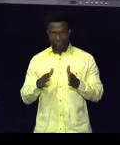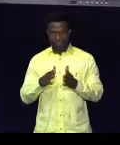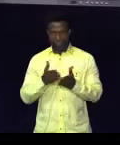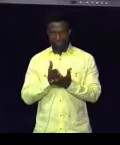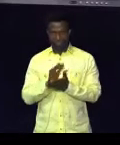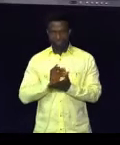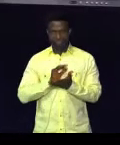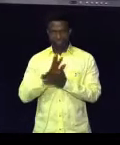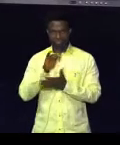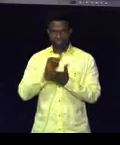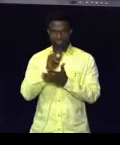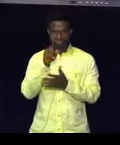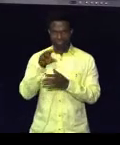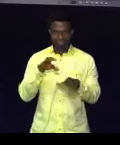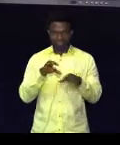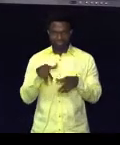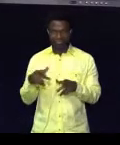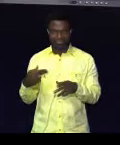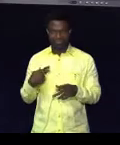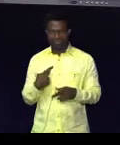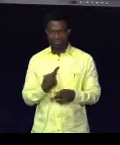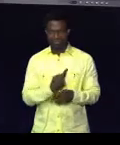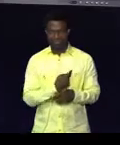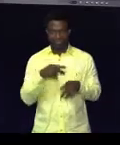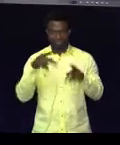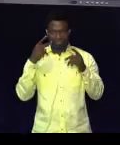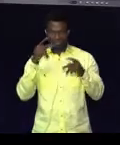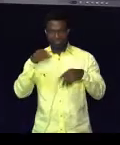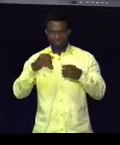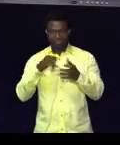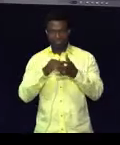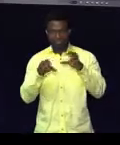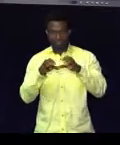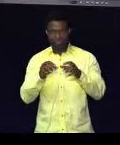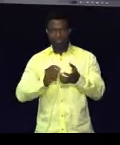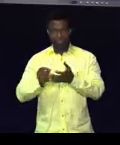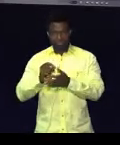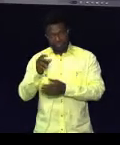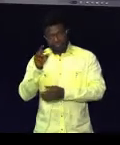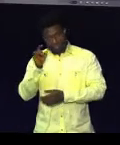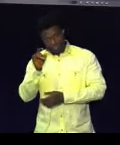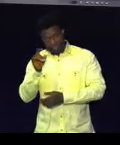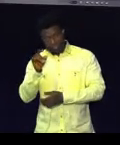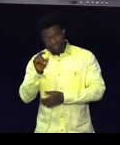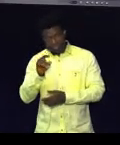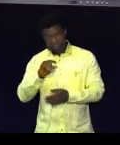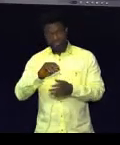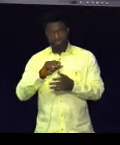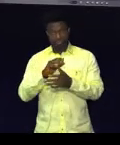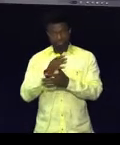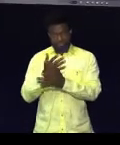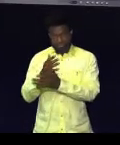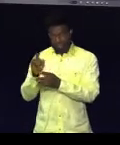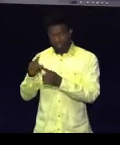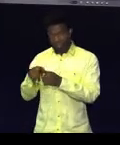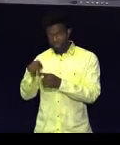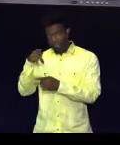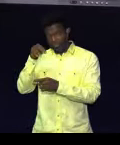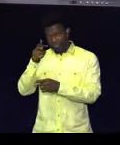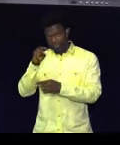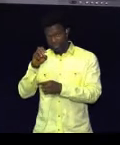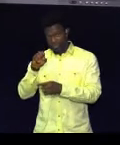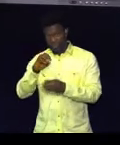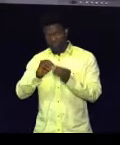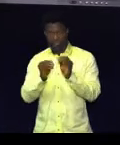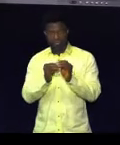Alrighty then, I believe that you are done, and let's see how it's done. Okay, so we write 18, split it up into prime numbers.